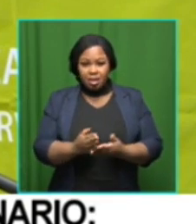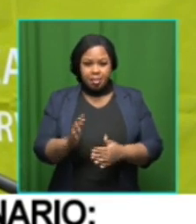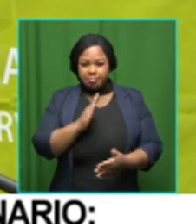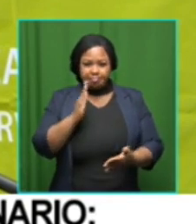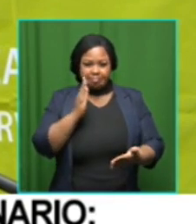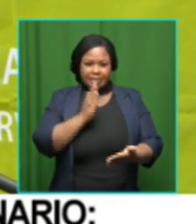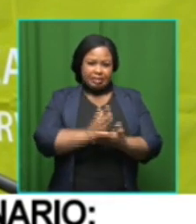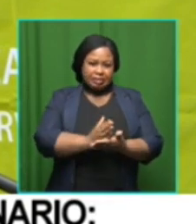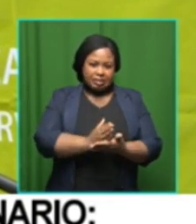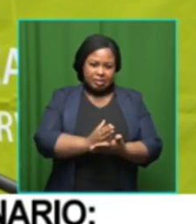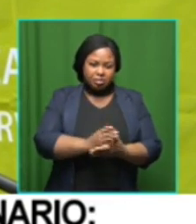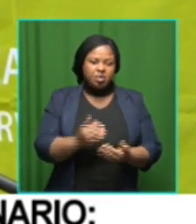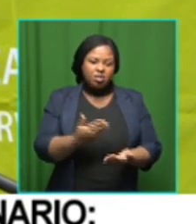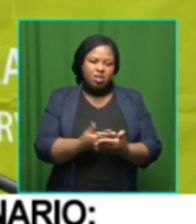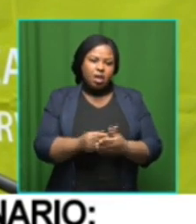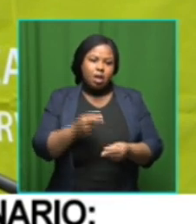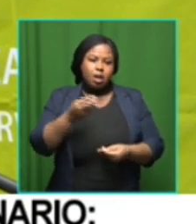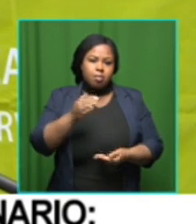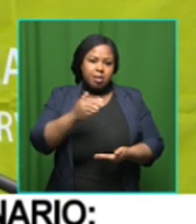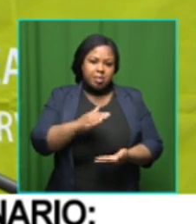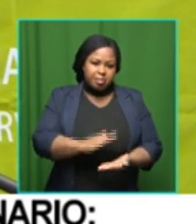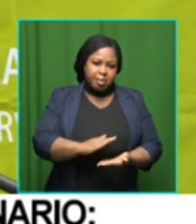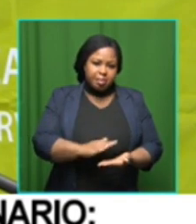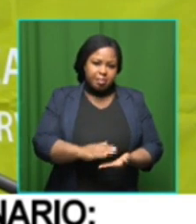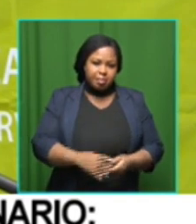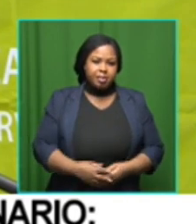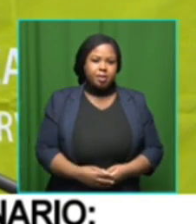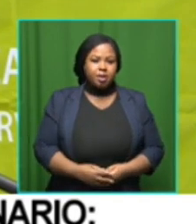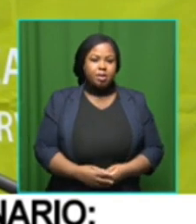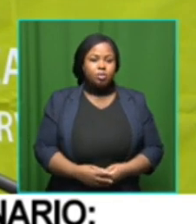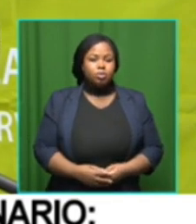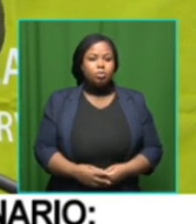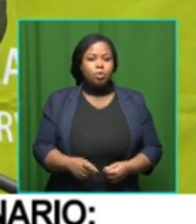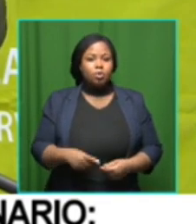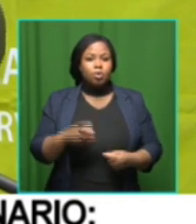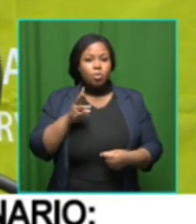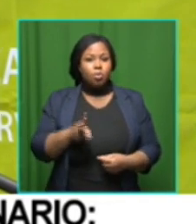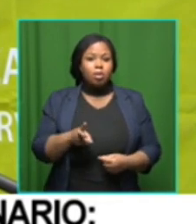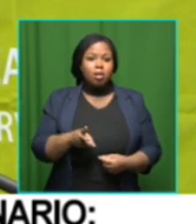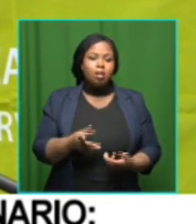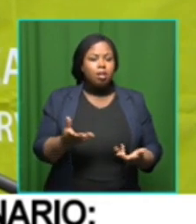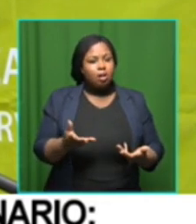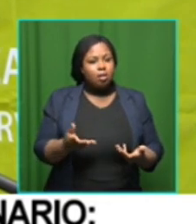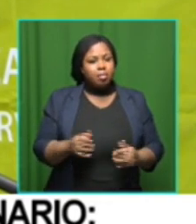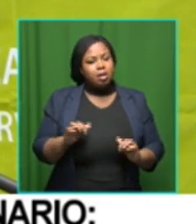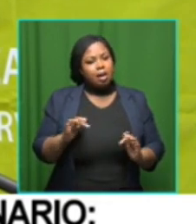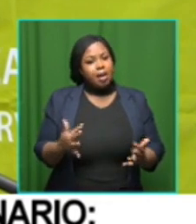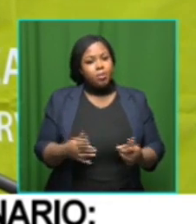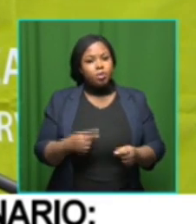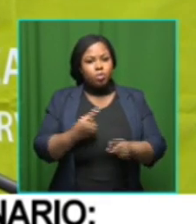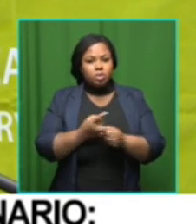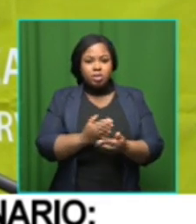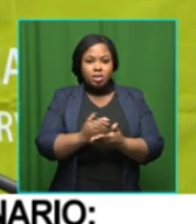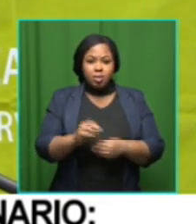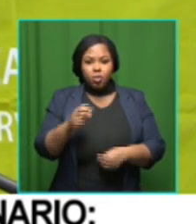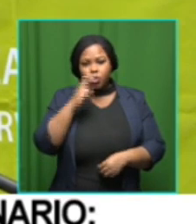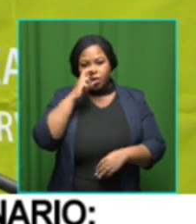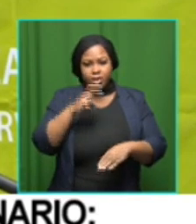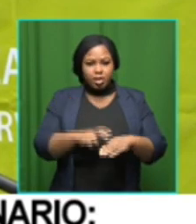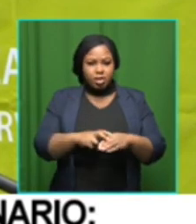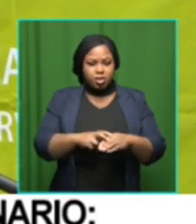might be very shortened and will reduce the numbers. We'll only deal with those who require hospitalization and who